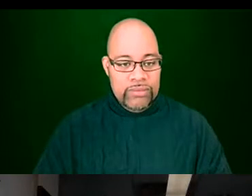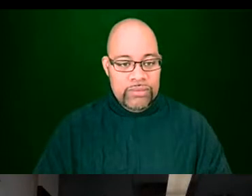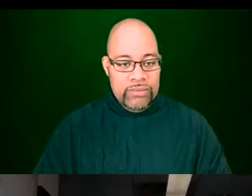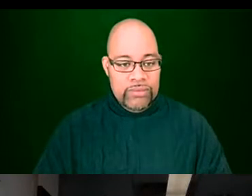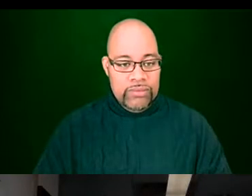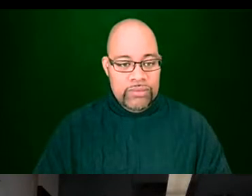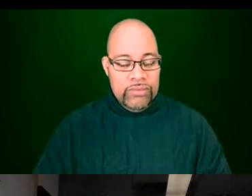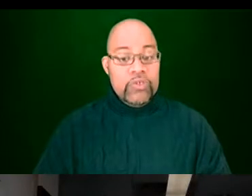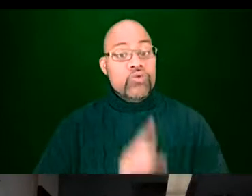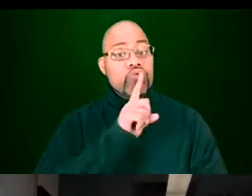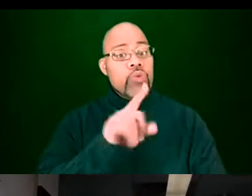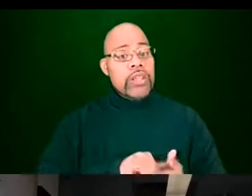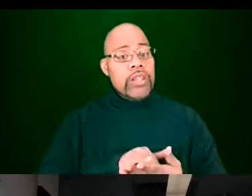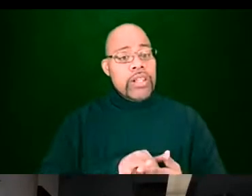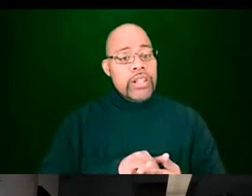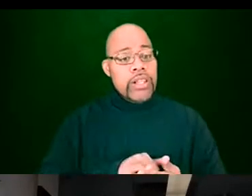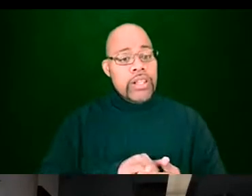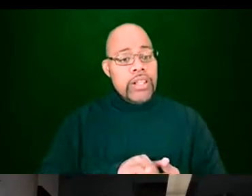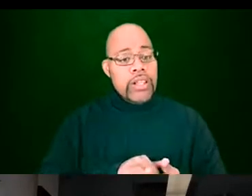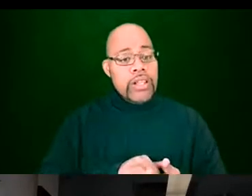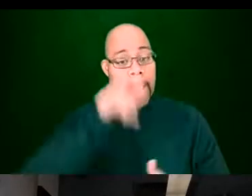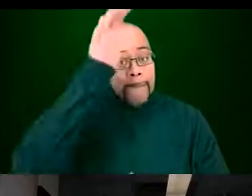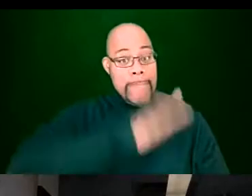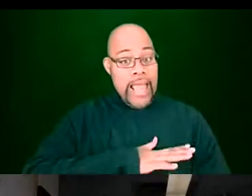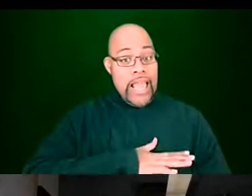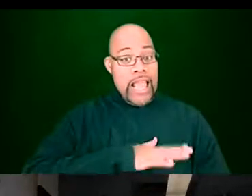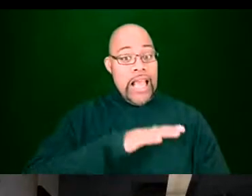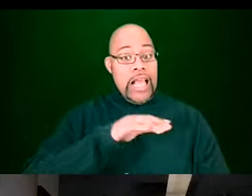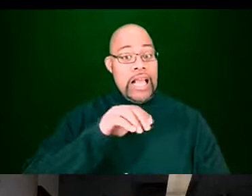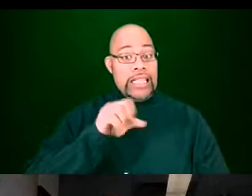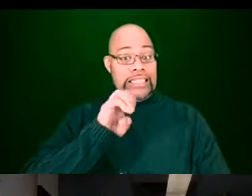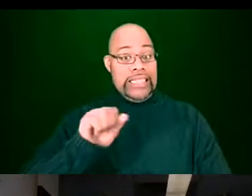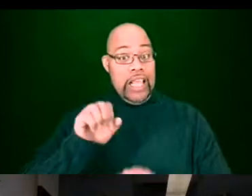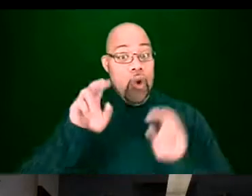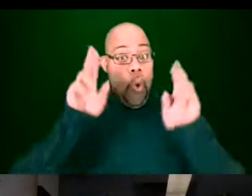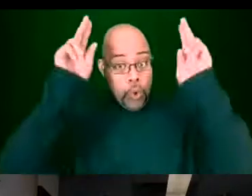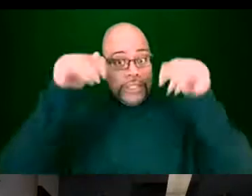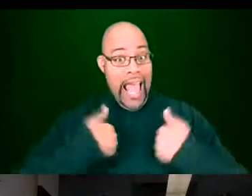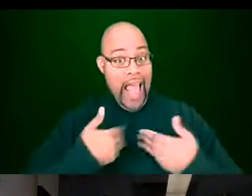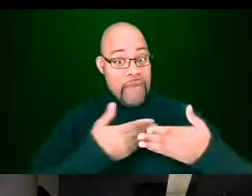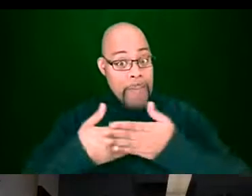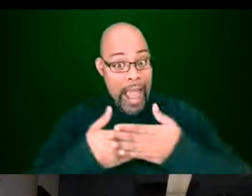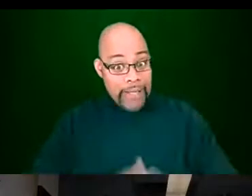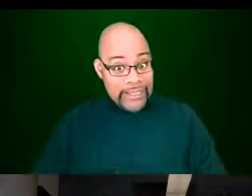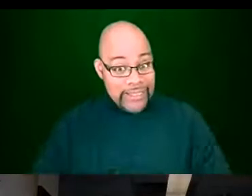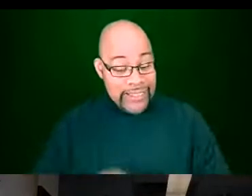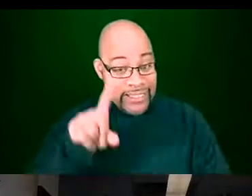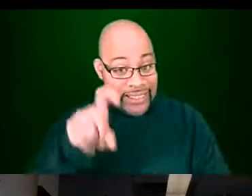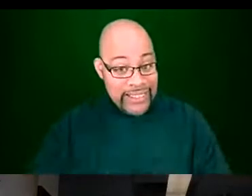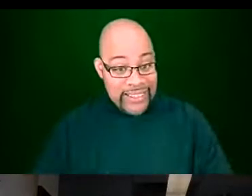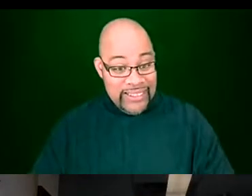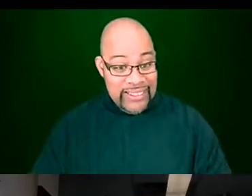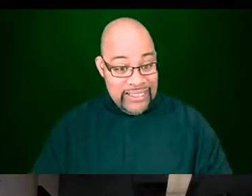Is it true that male seahorses have babies? Is it true that male seahorses